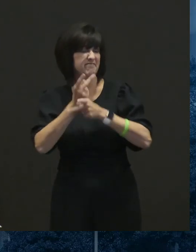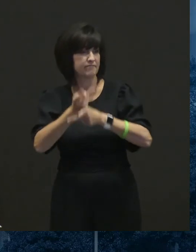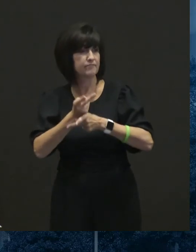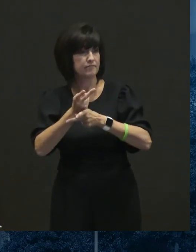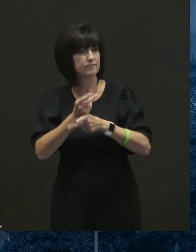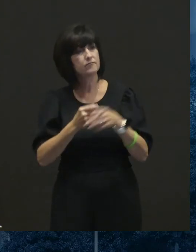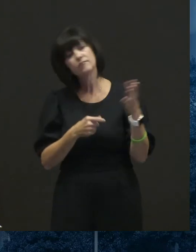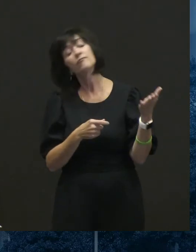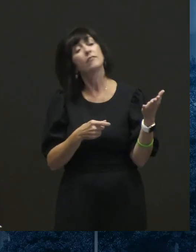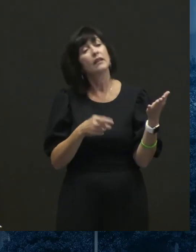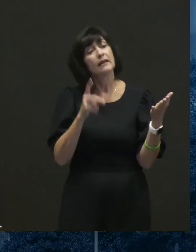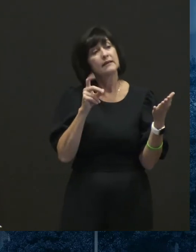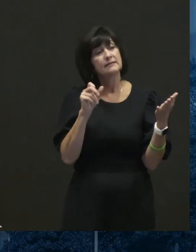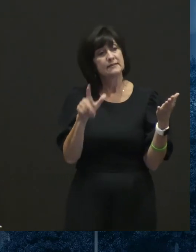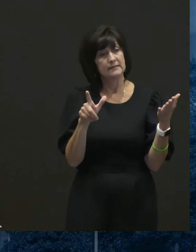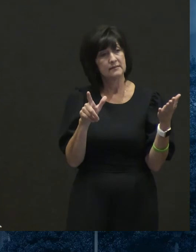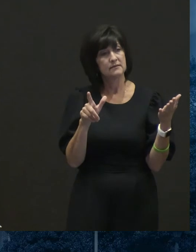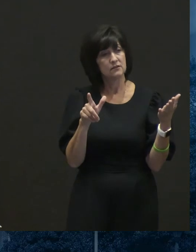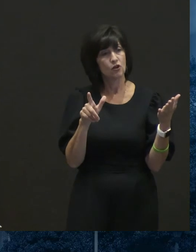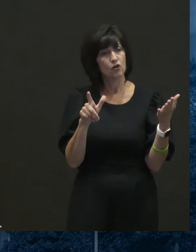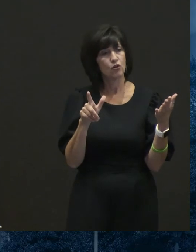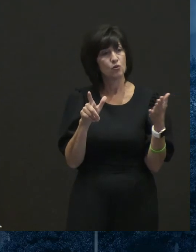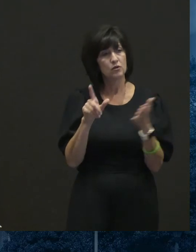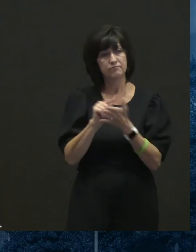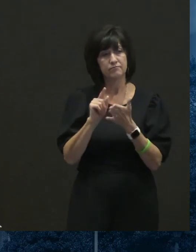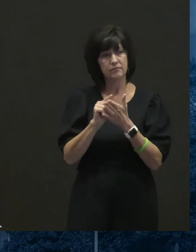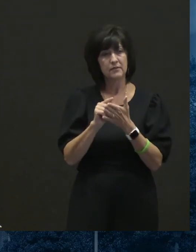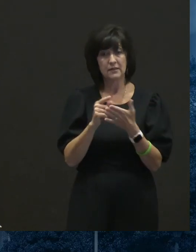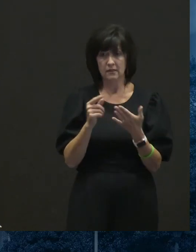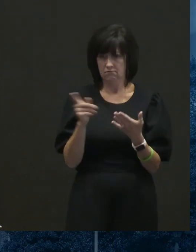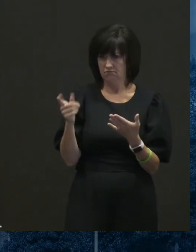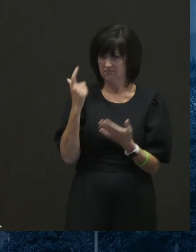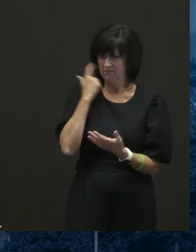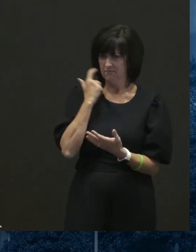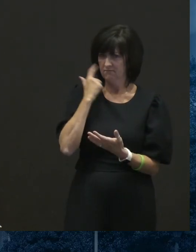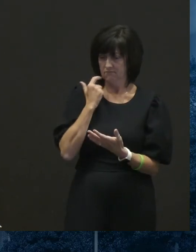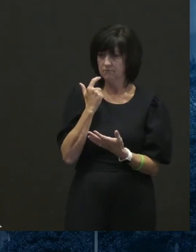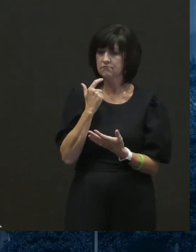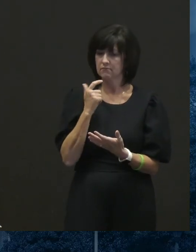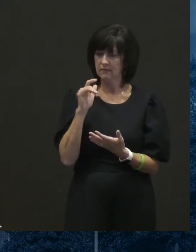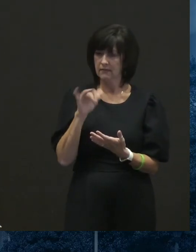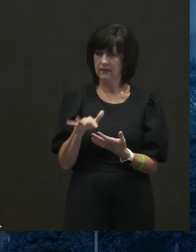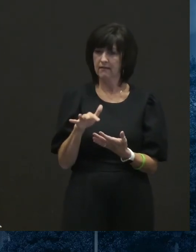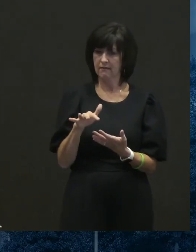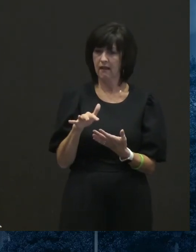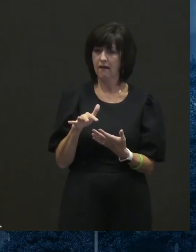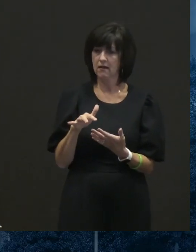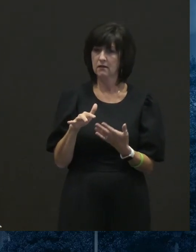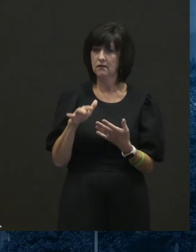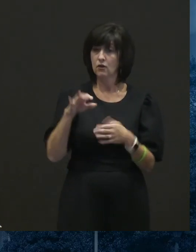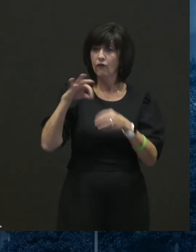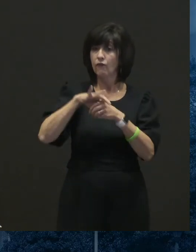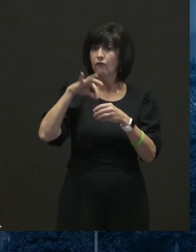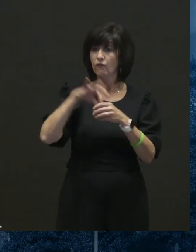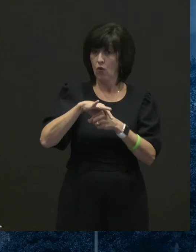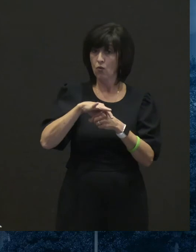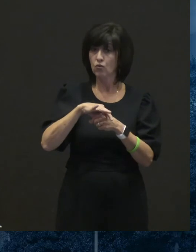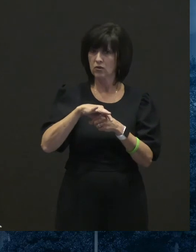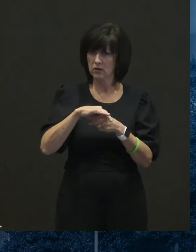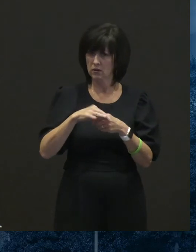Delaware Live. With the success of a higher turnout in the primary, will the governor and the state support voting by mail